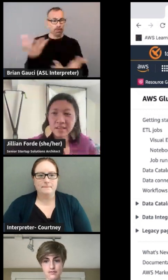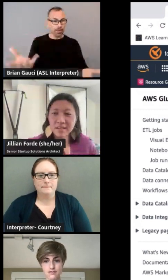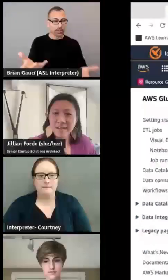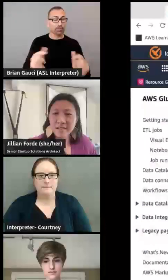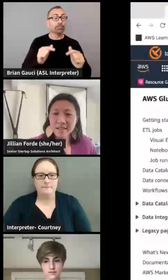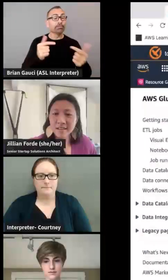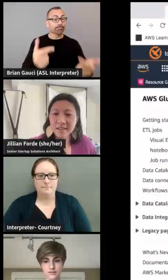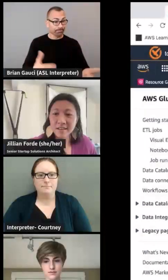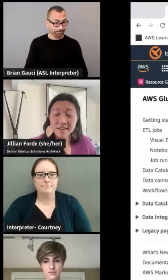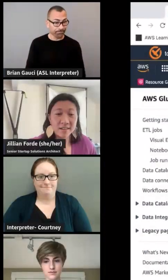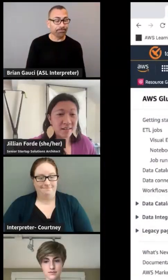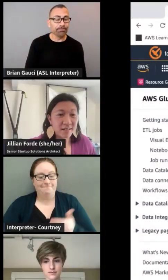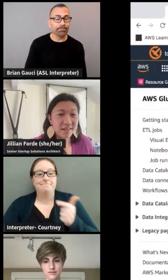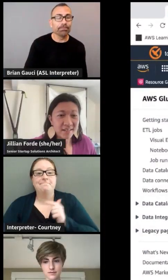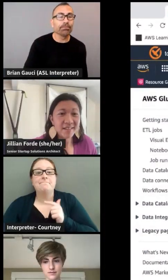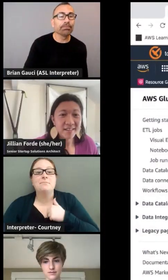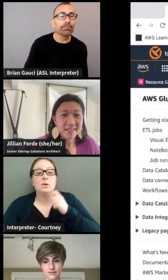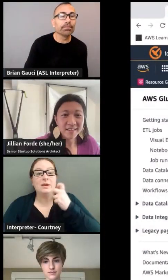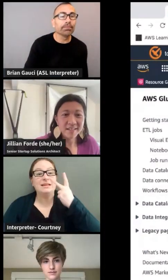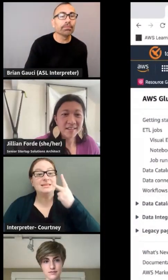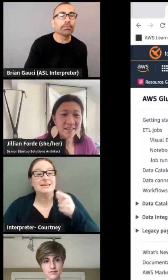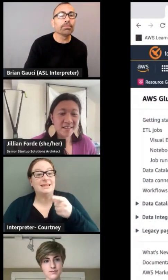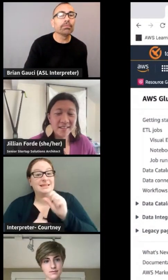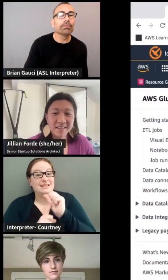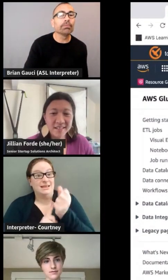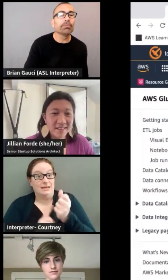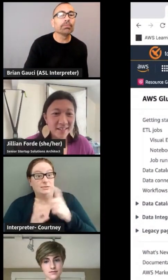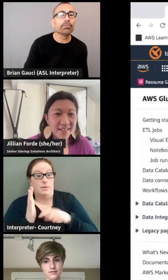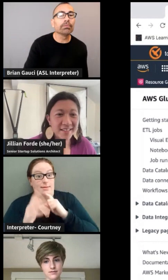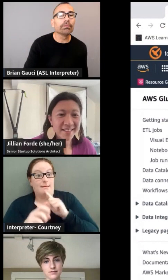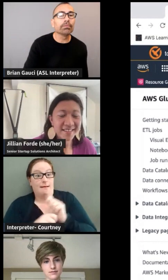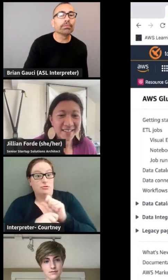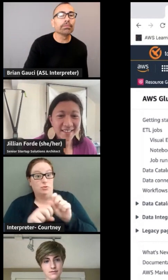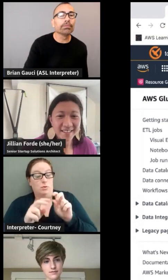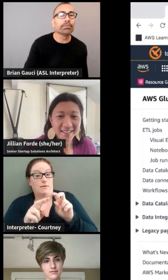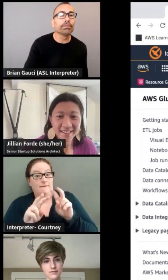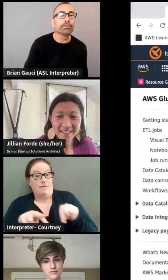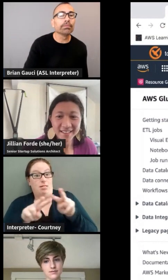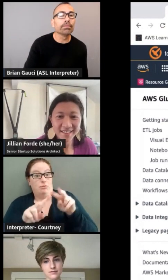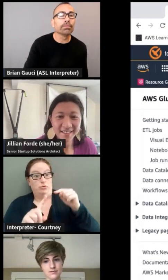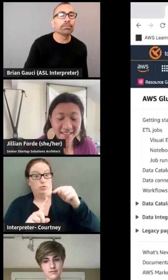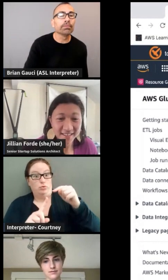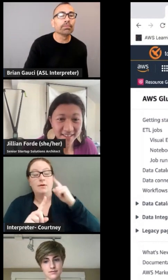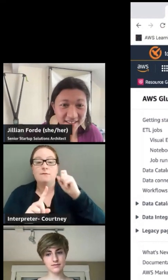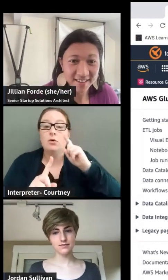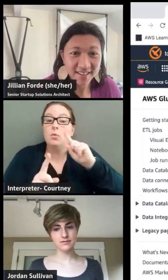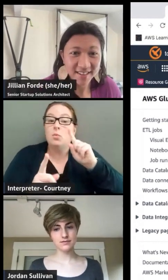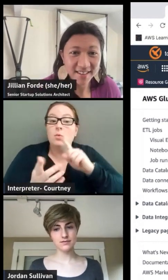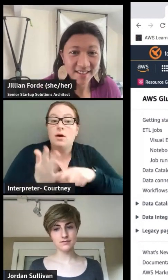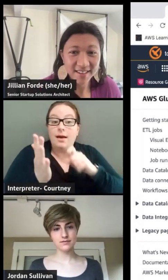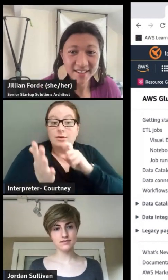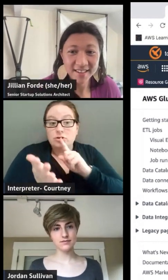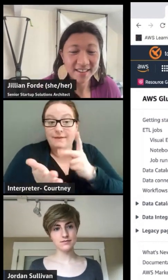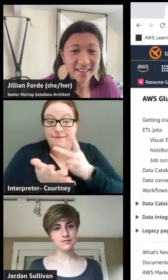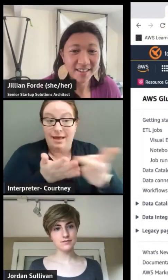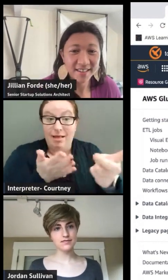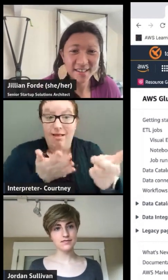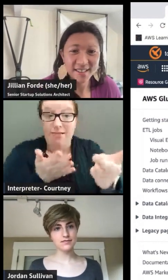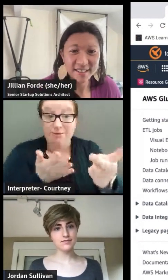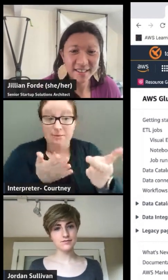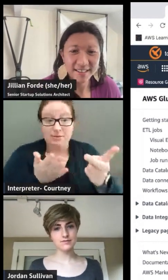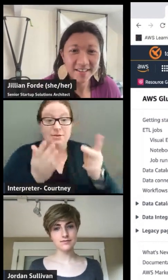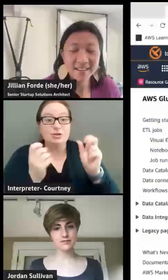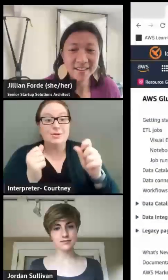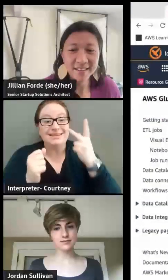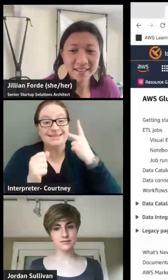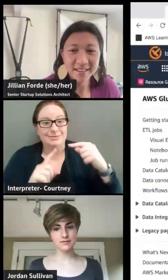this case, what the actual value was. And then if you come down here to the one that actually failed, we can see that, okay, it was this